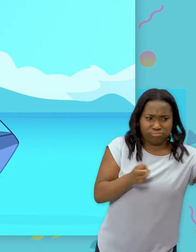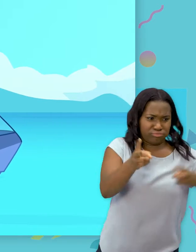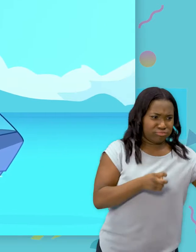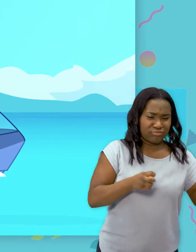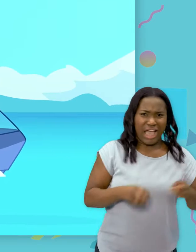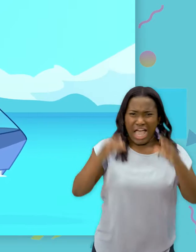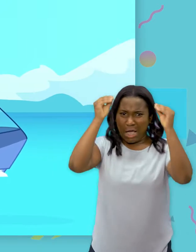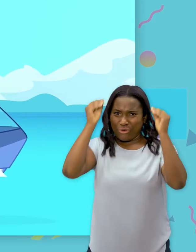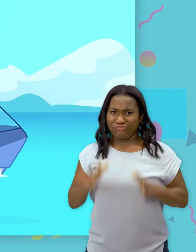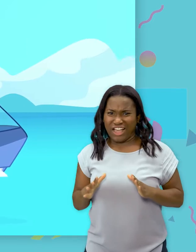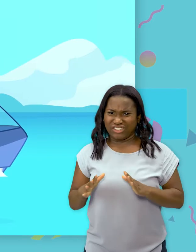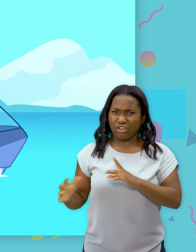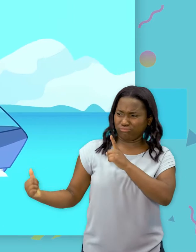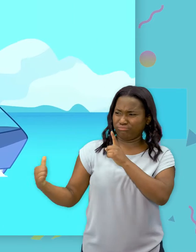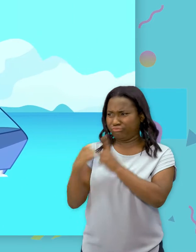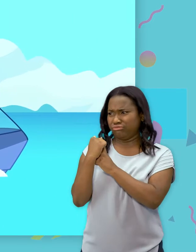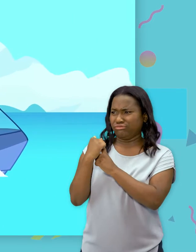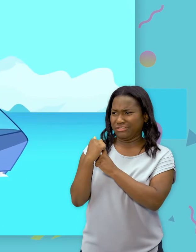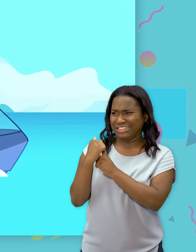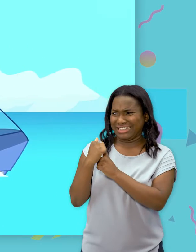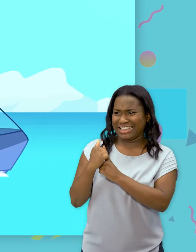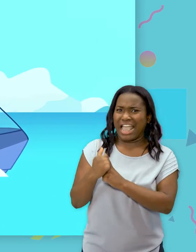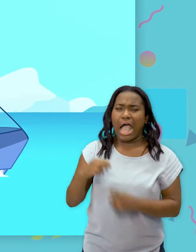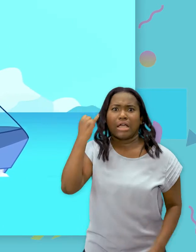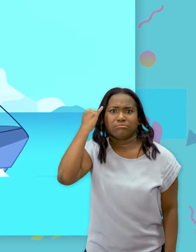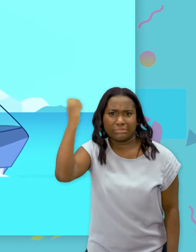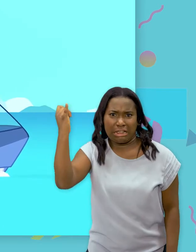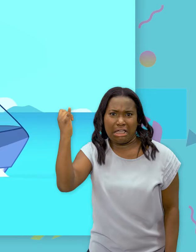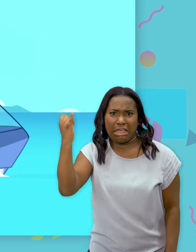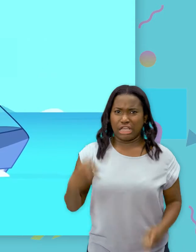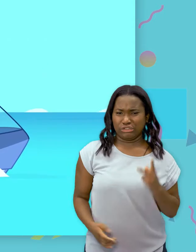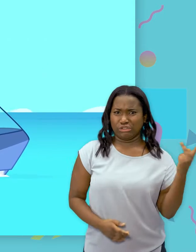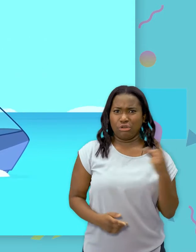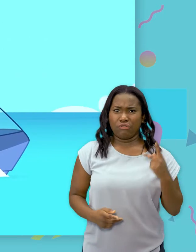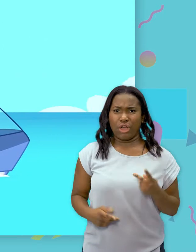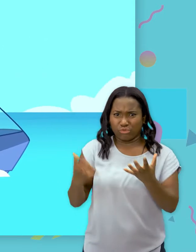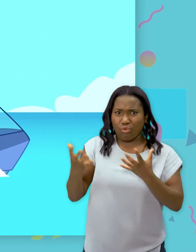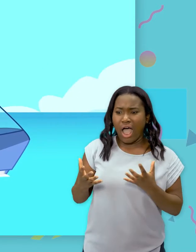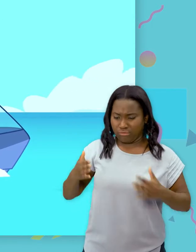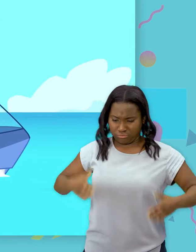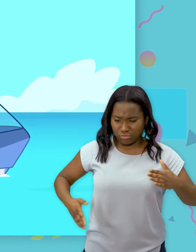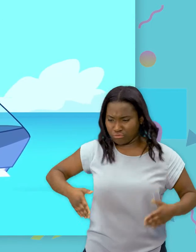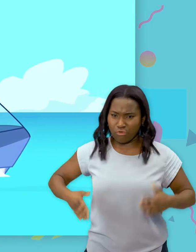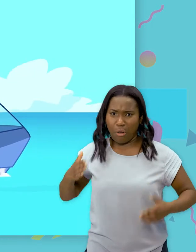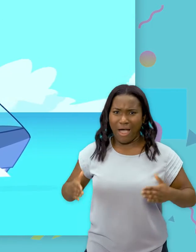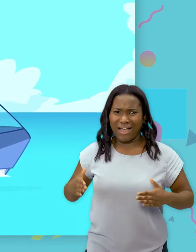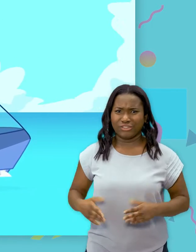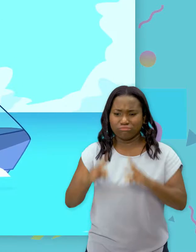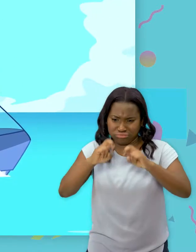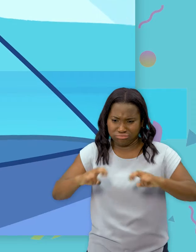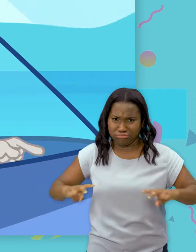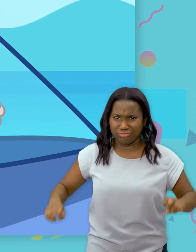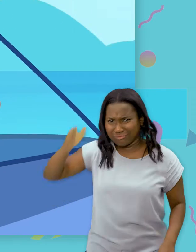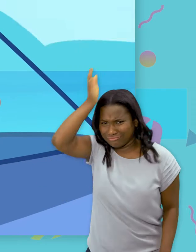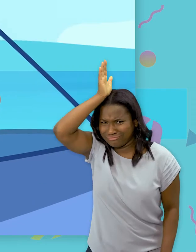I can't believe Professor Rashid fell for it. The idea that we actually wanted these robots in order to research